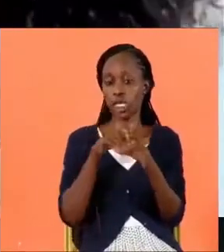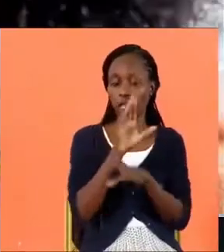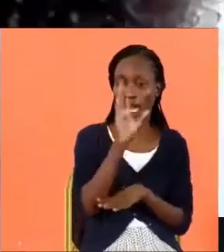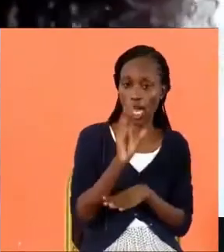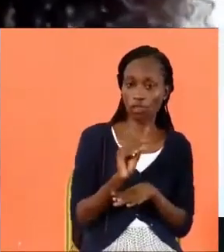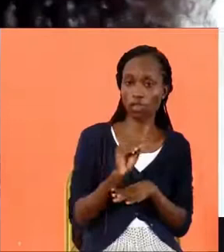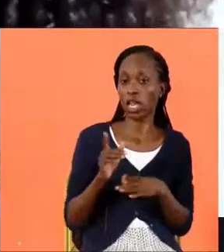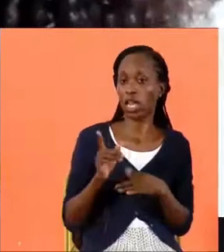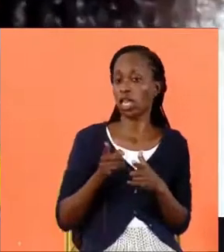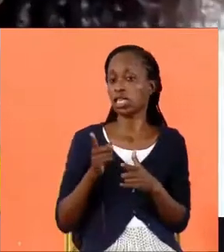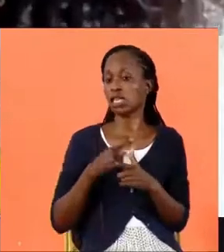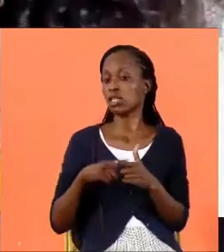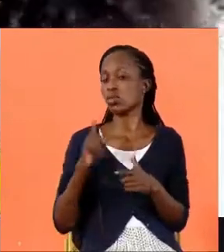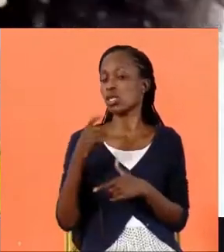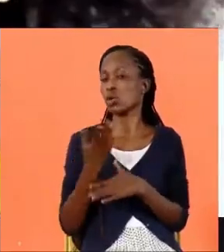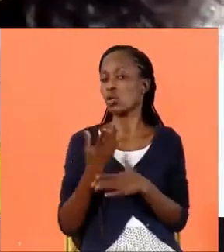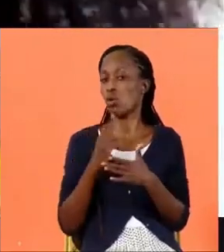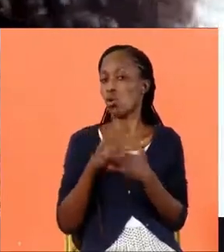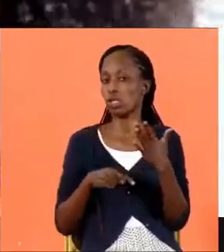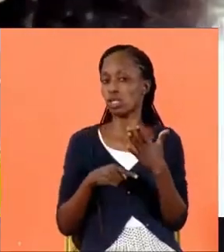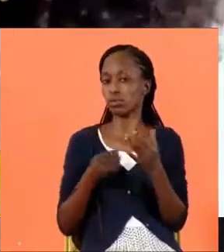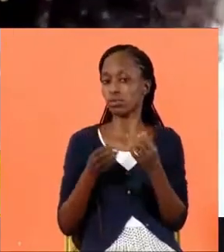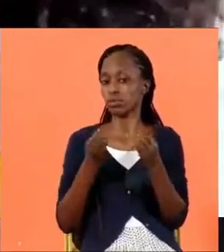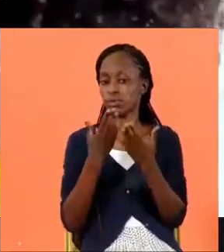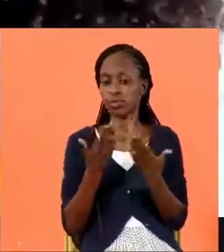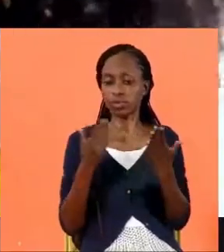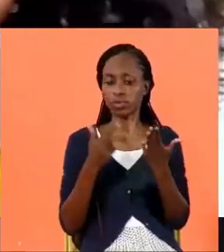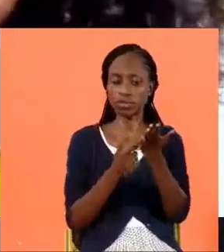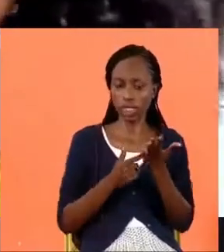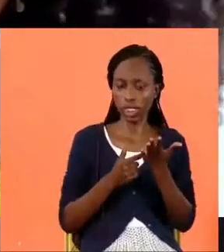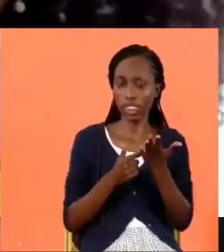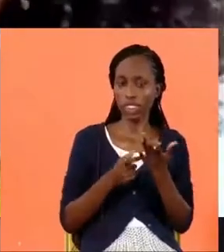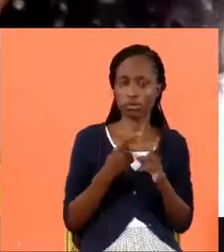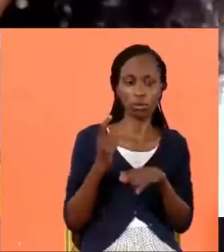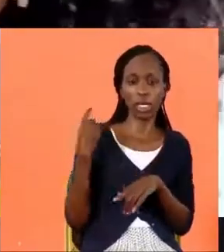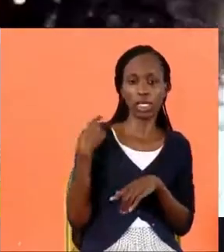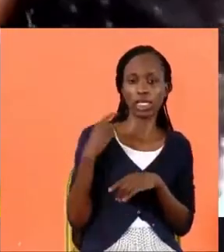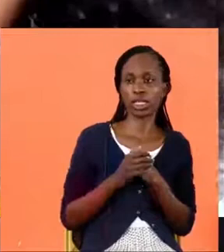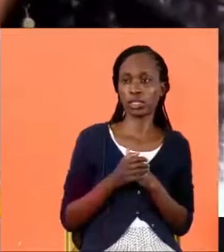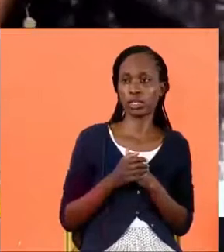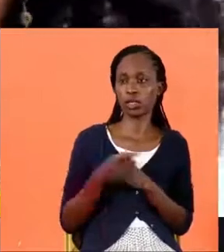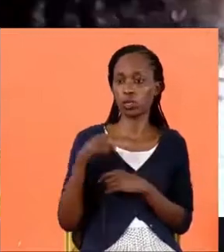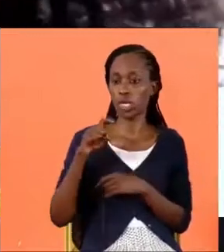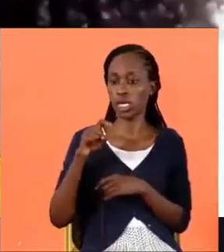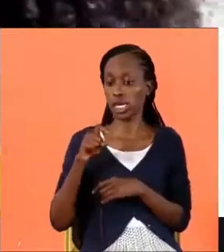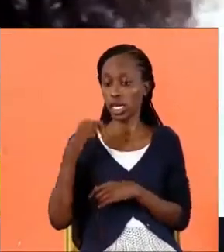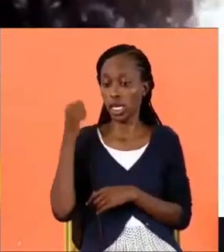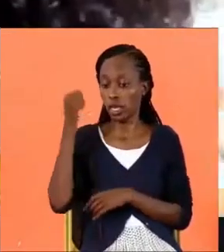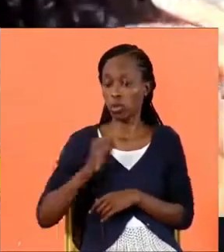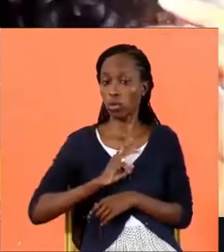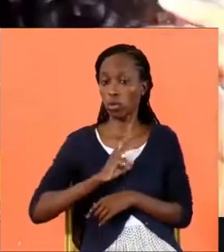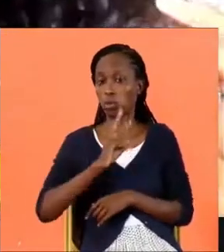this will require a lot of things that have been discussed over the past couple of days, the necessary political will, right? And this is where